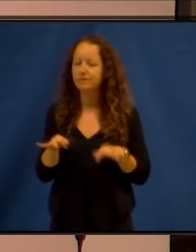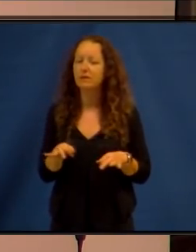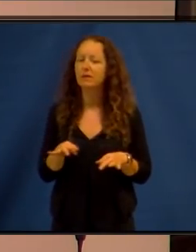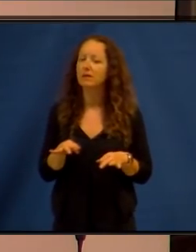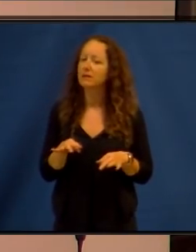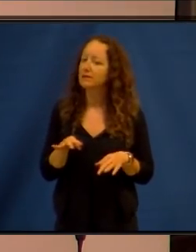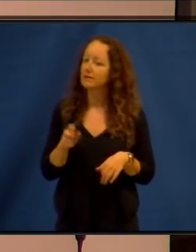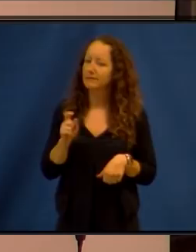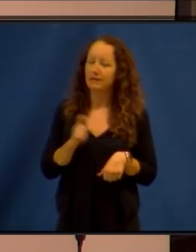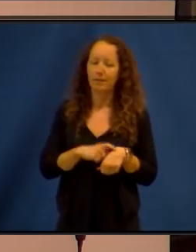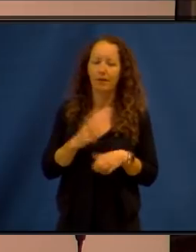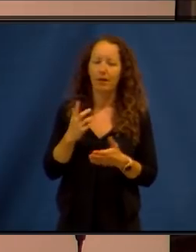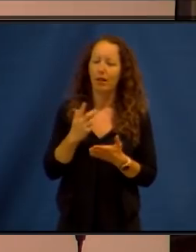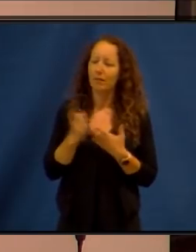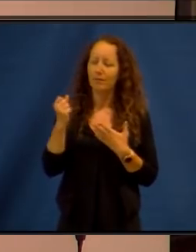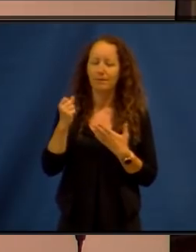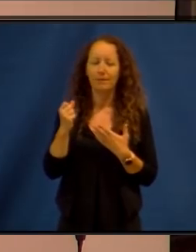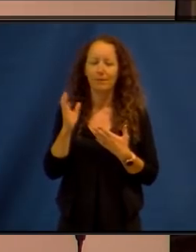go,